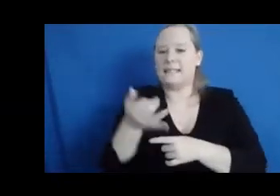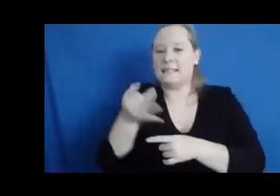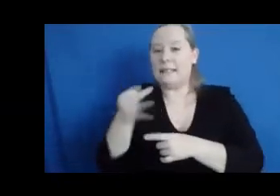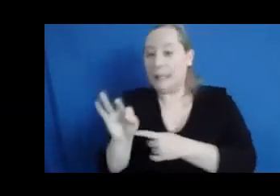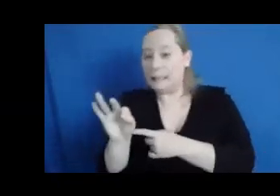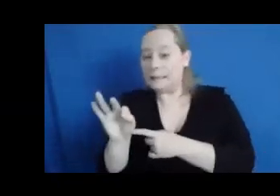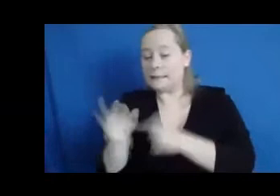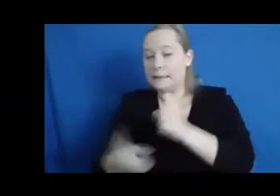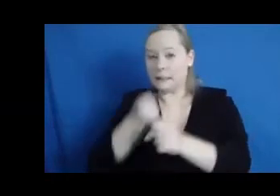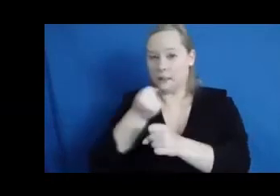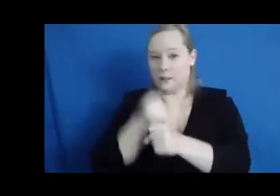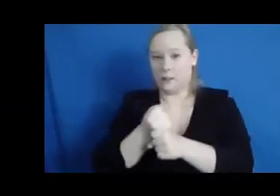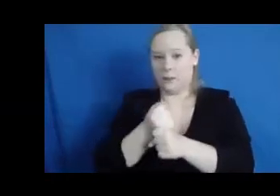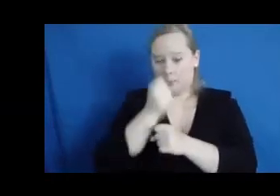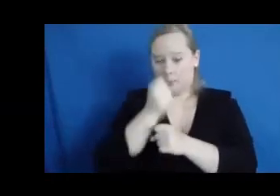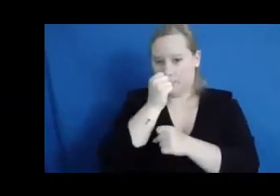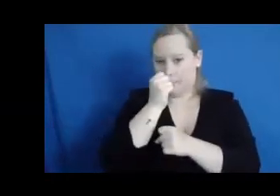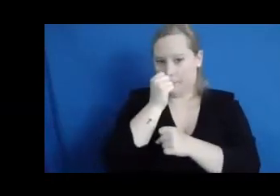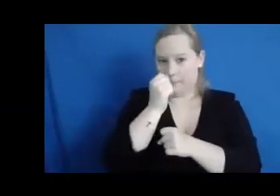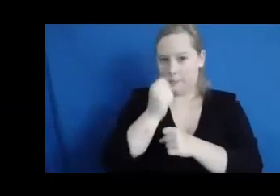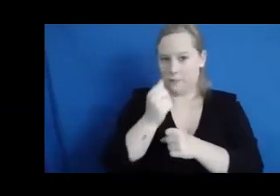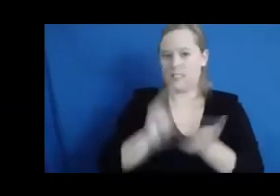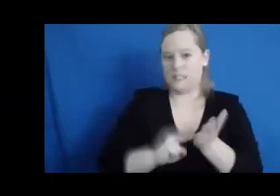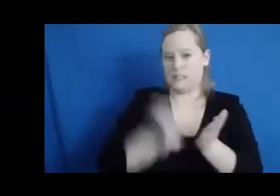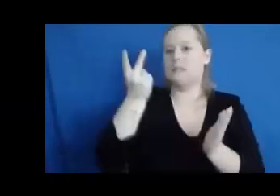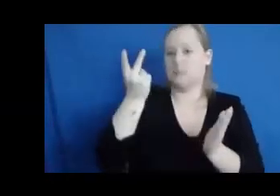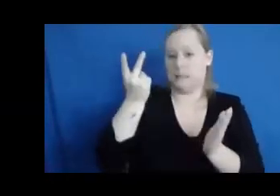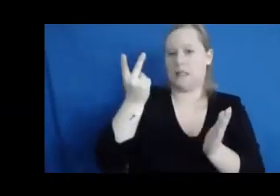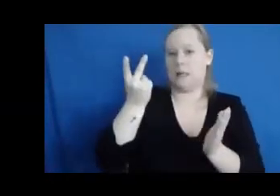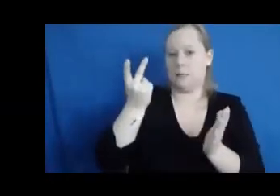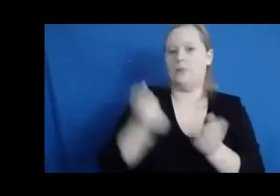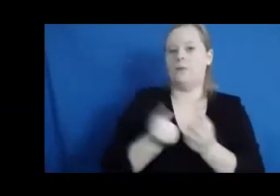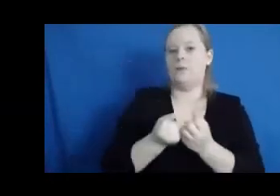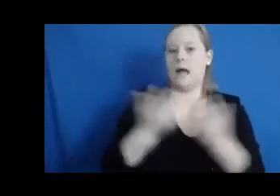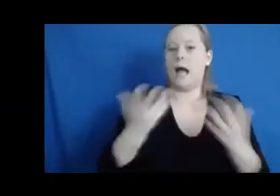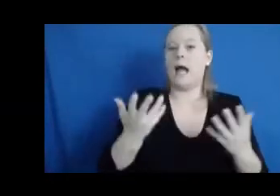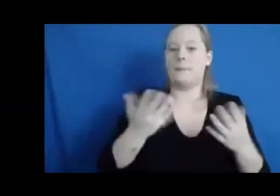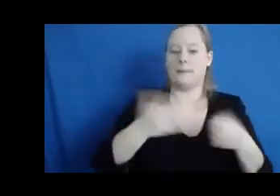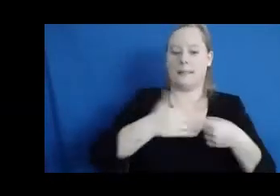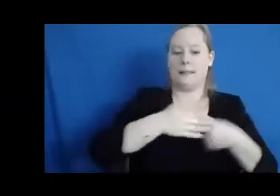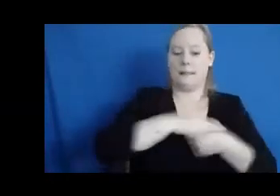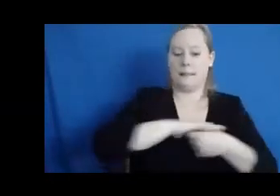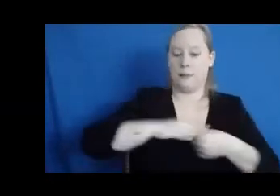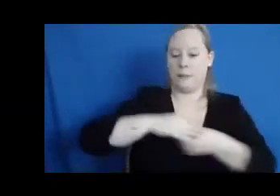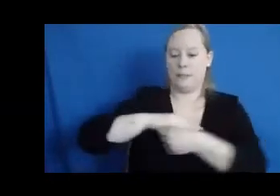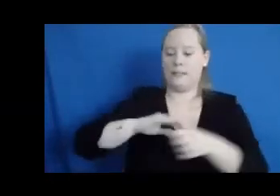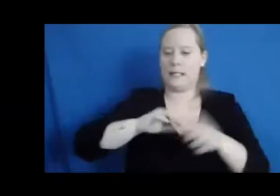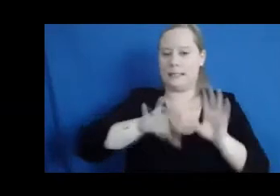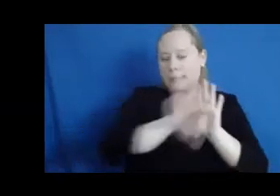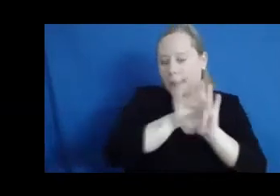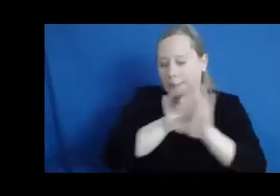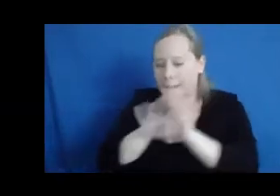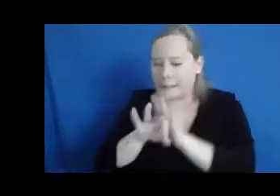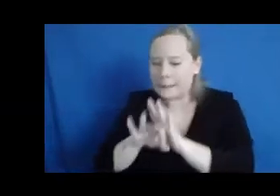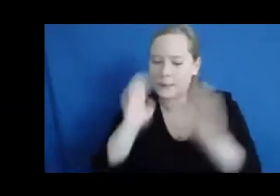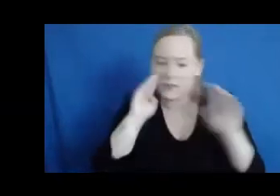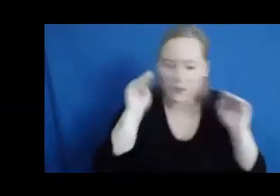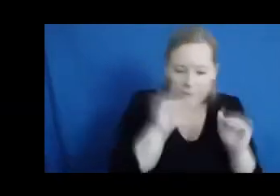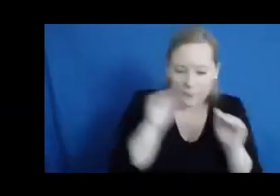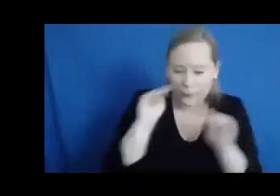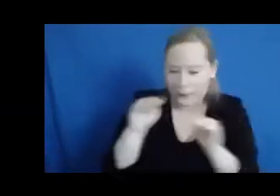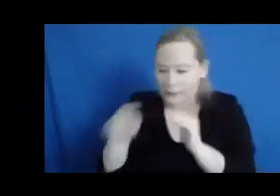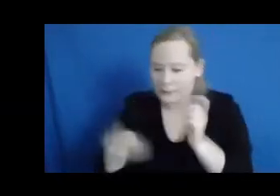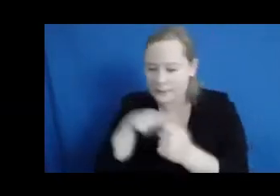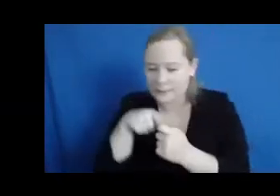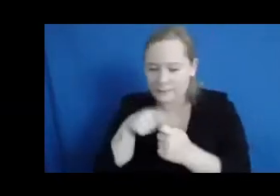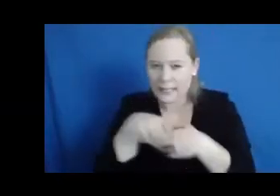we nearly doubled the number of sites sampled and really, again, tried to focus in on some of these areas where we